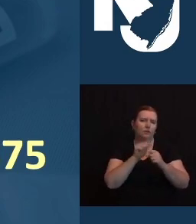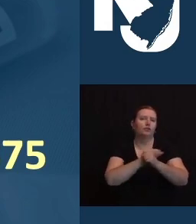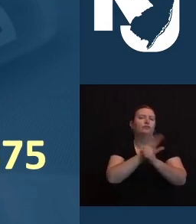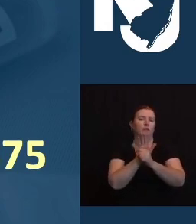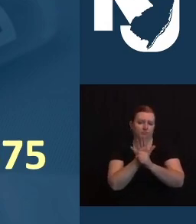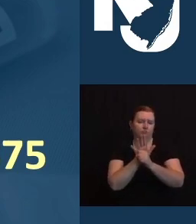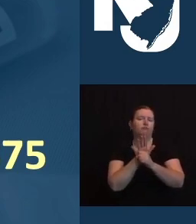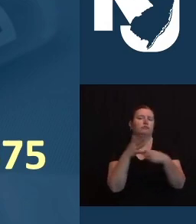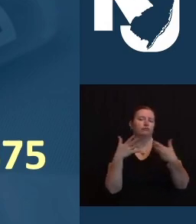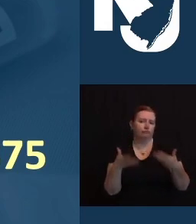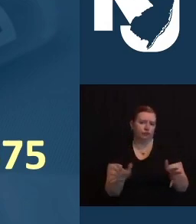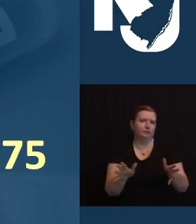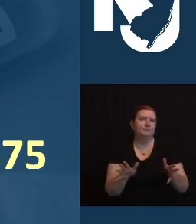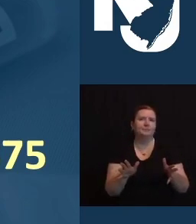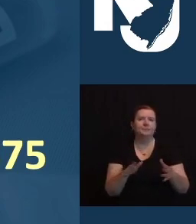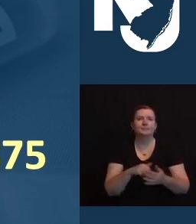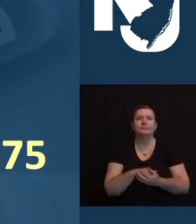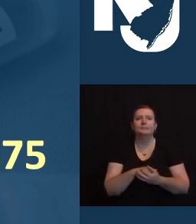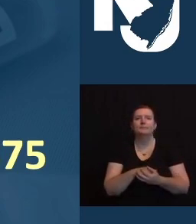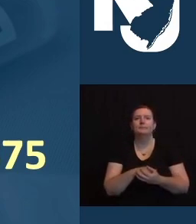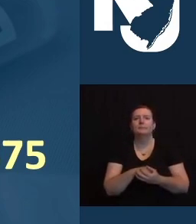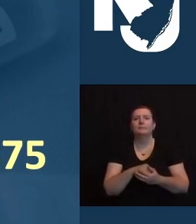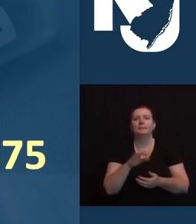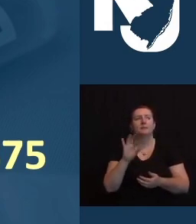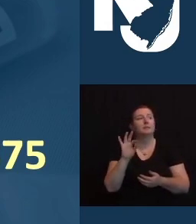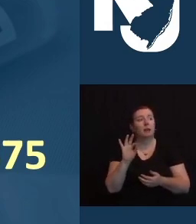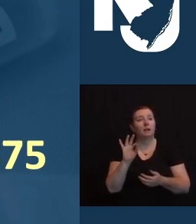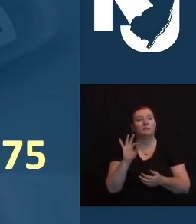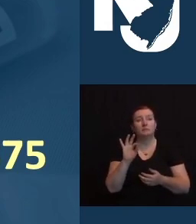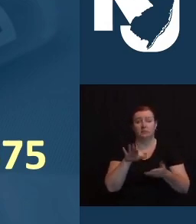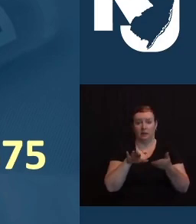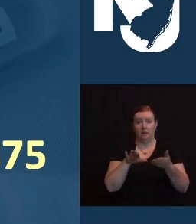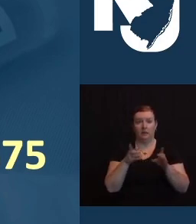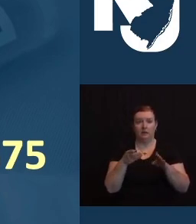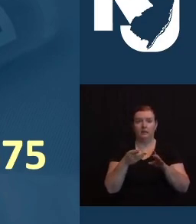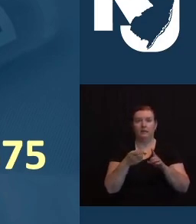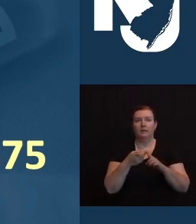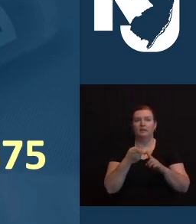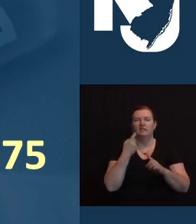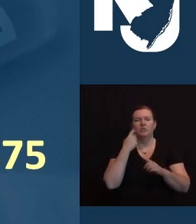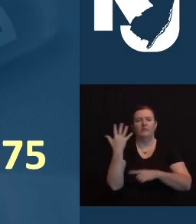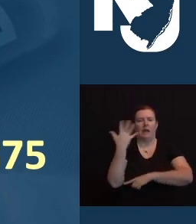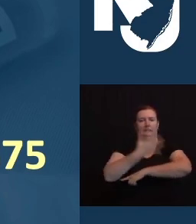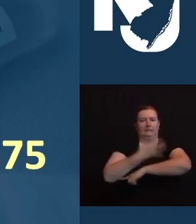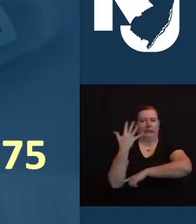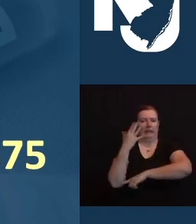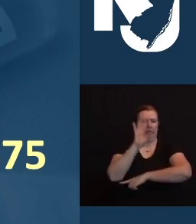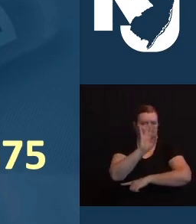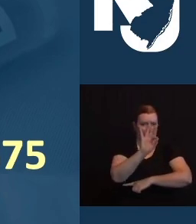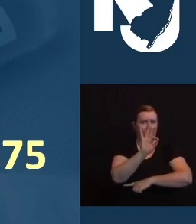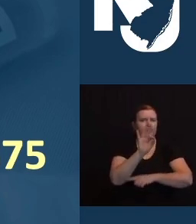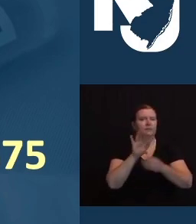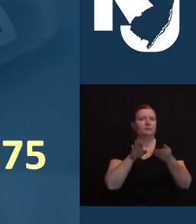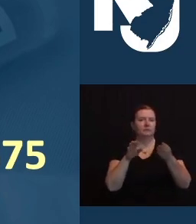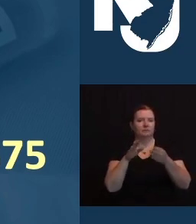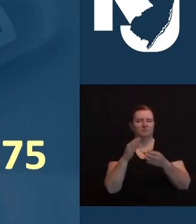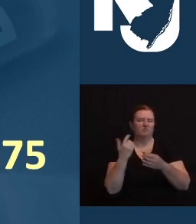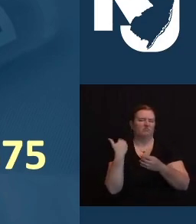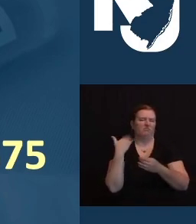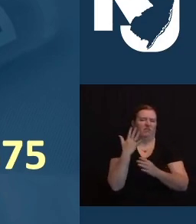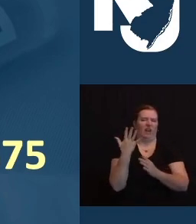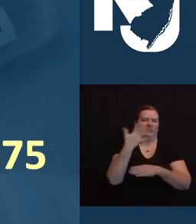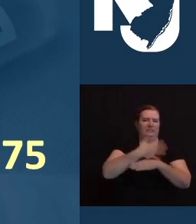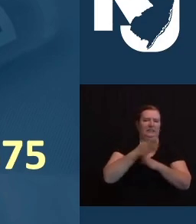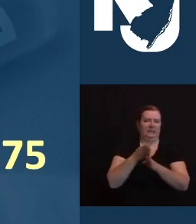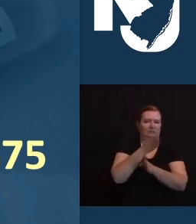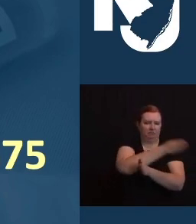occurred in the past 5 days. As of the latest hospital data, and Judy has more color on this, there were 5 deaths